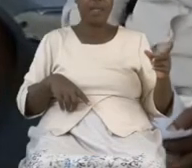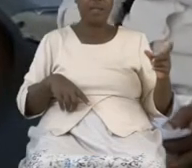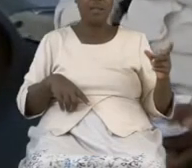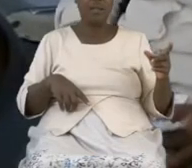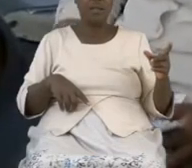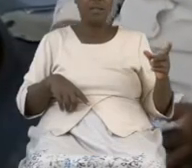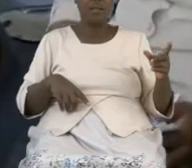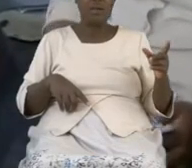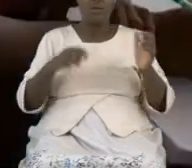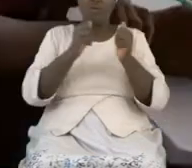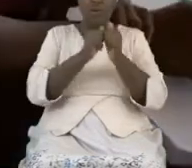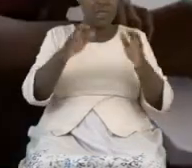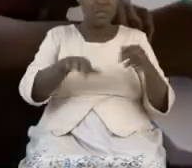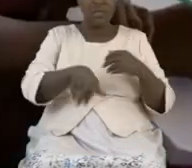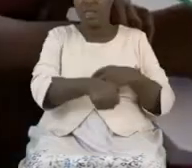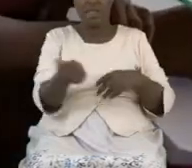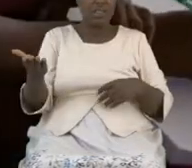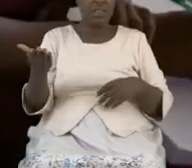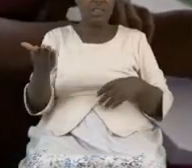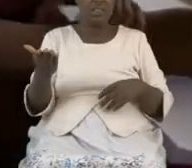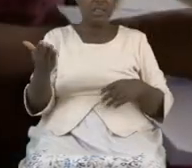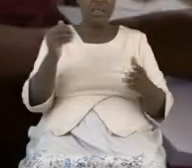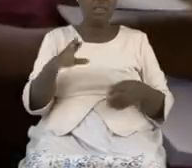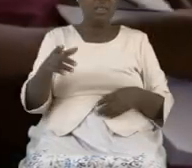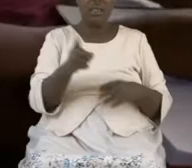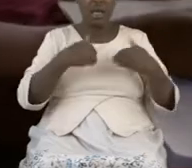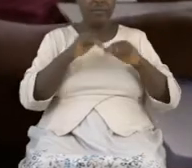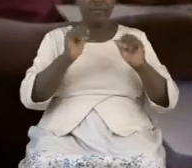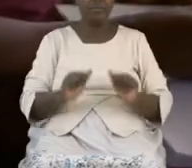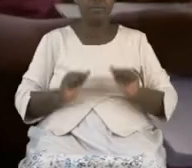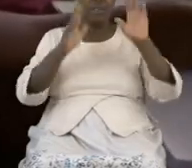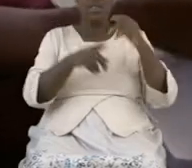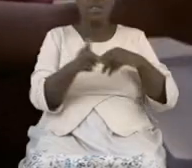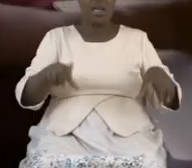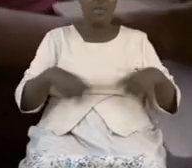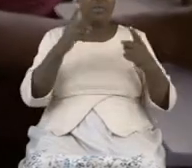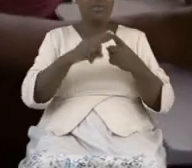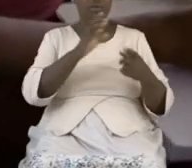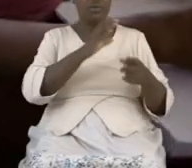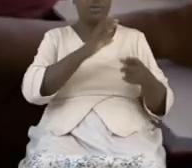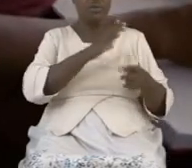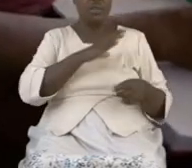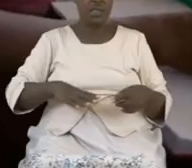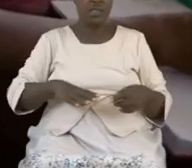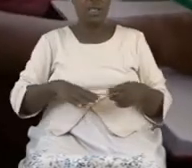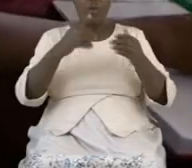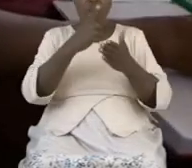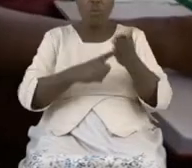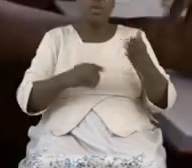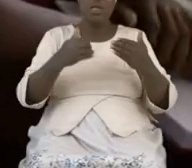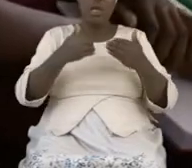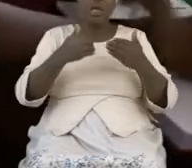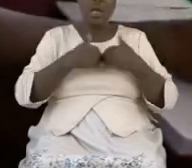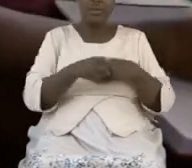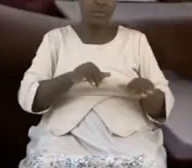uninterruptedly, they have given their lives unto Christ. What have they done? They have